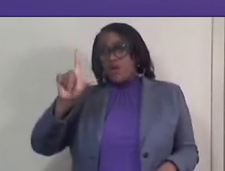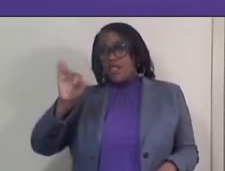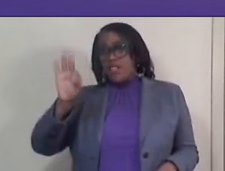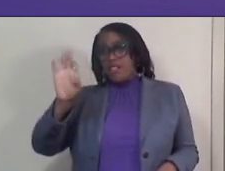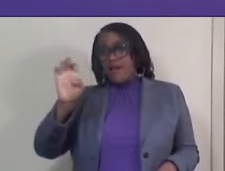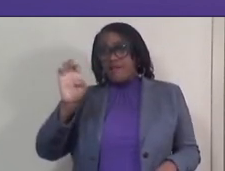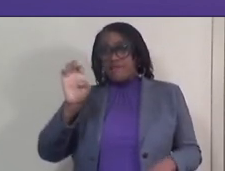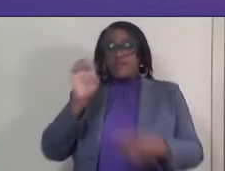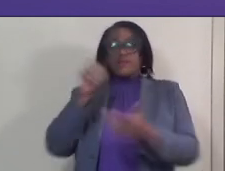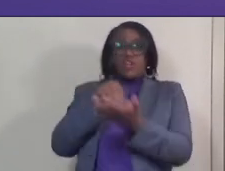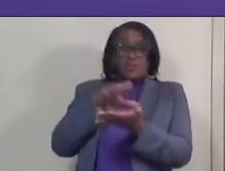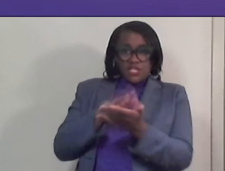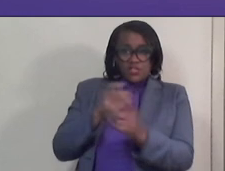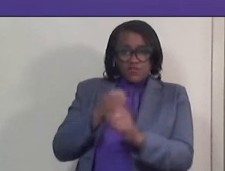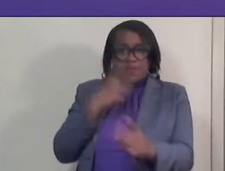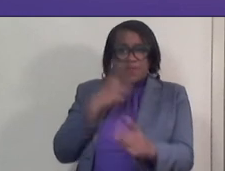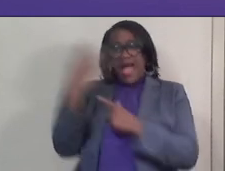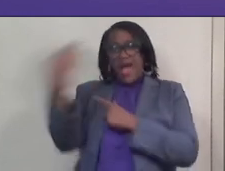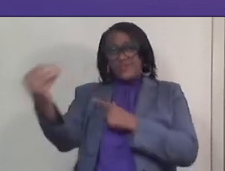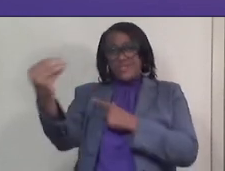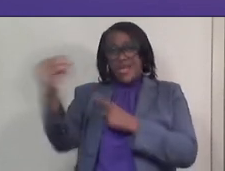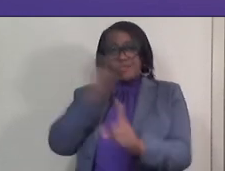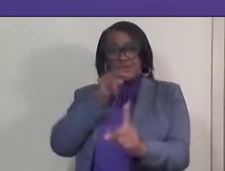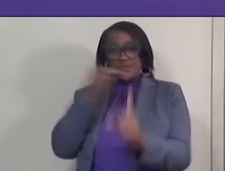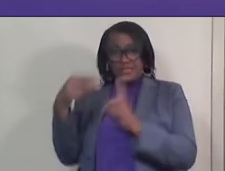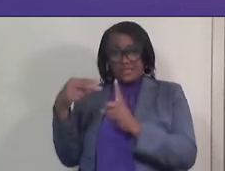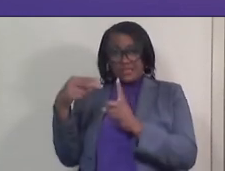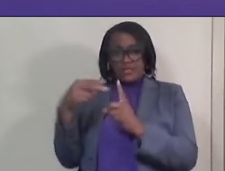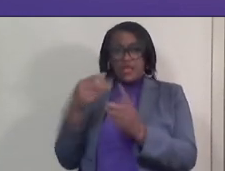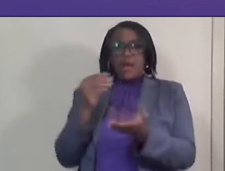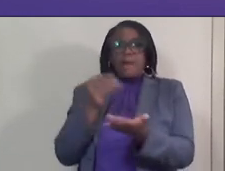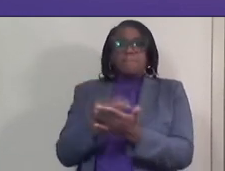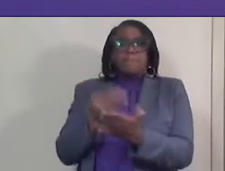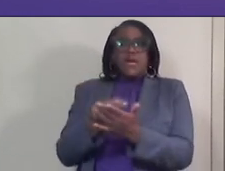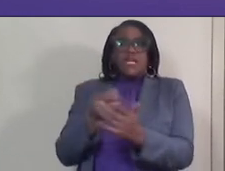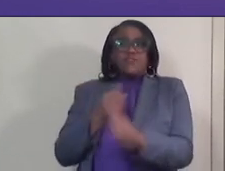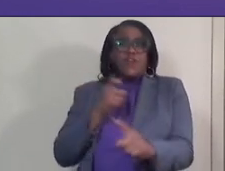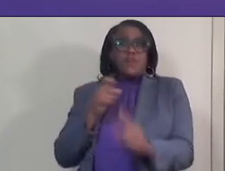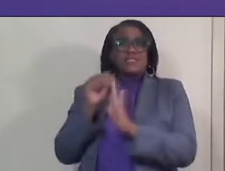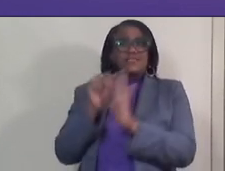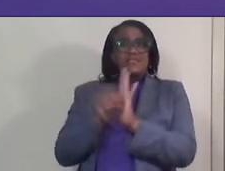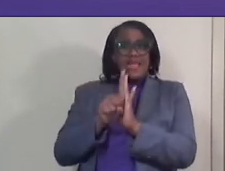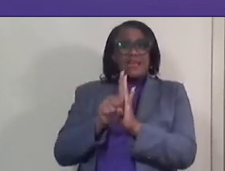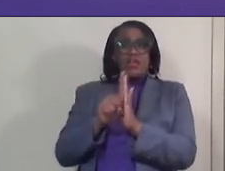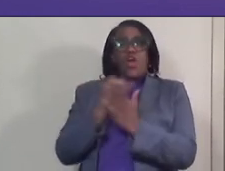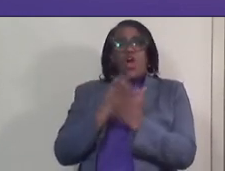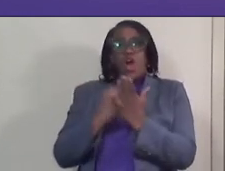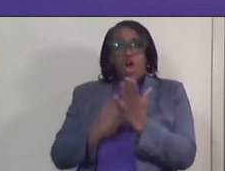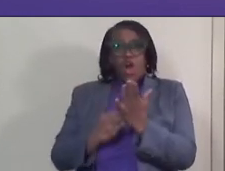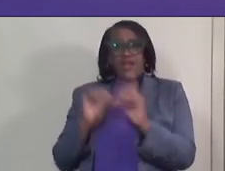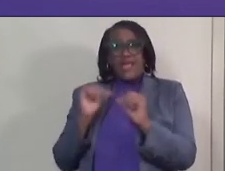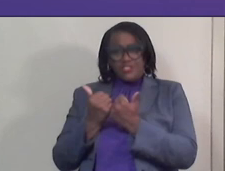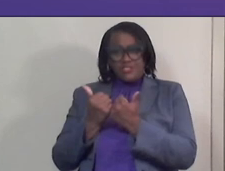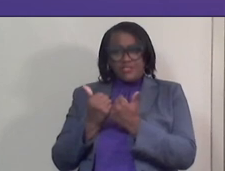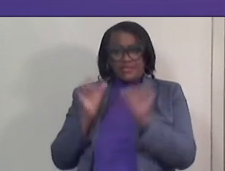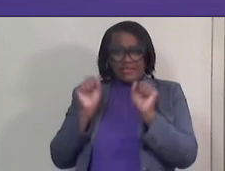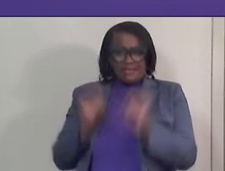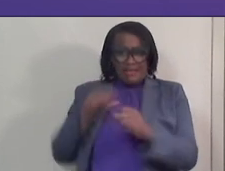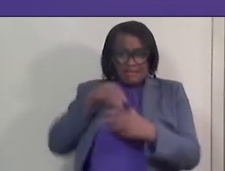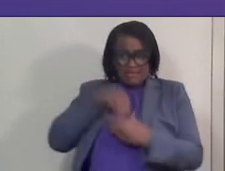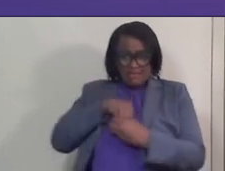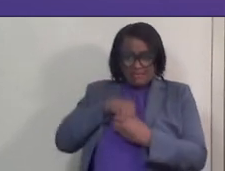perspective, usually funded by state arts agencies, is there any role for partnerships between inside